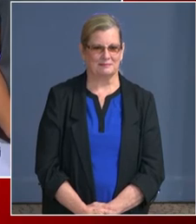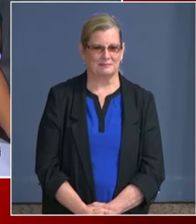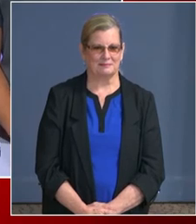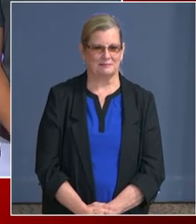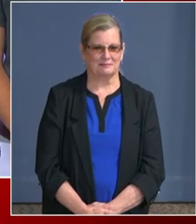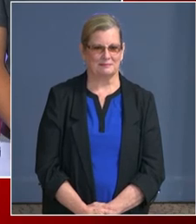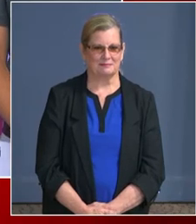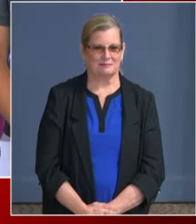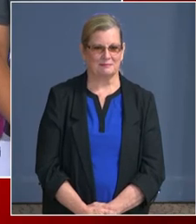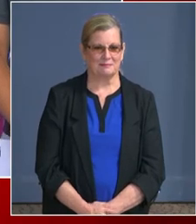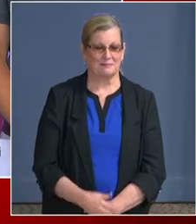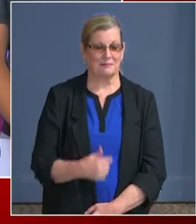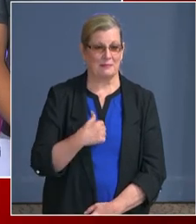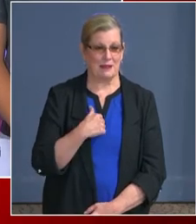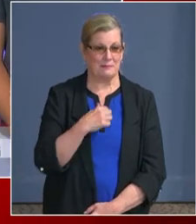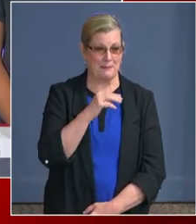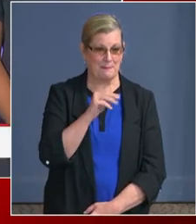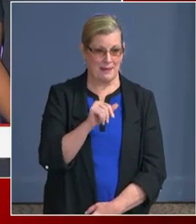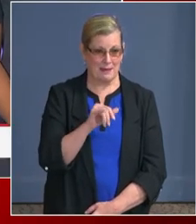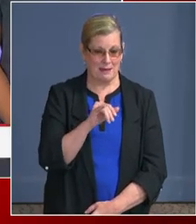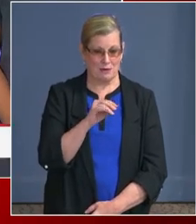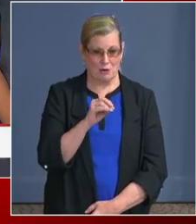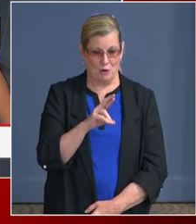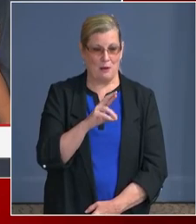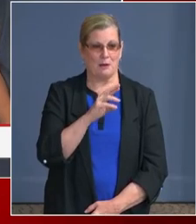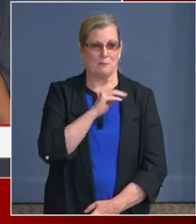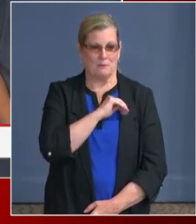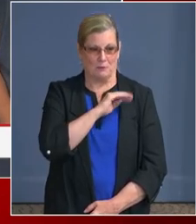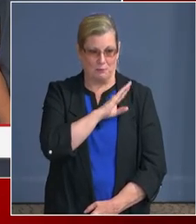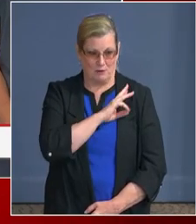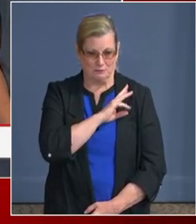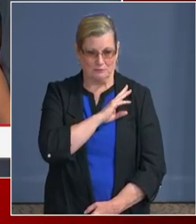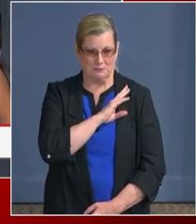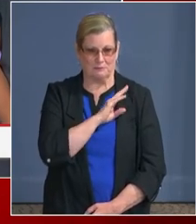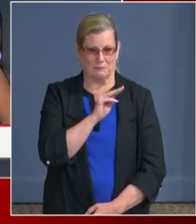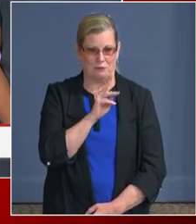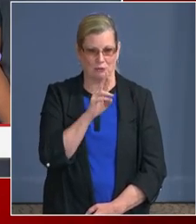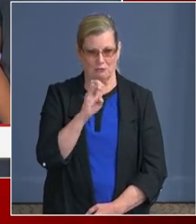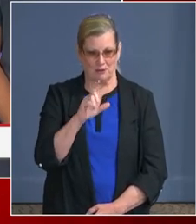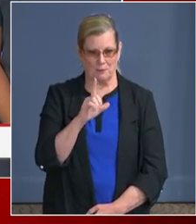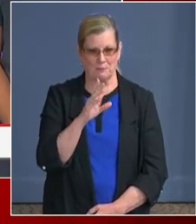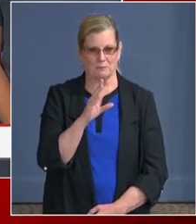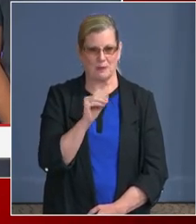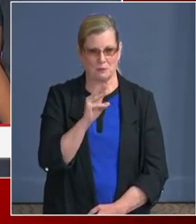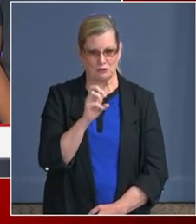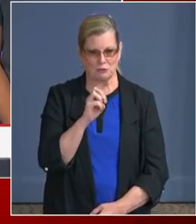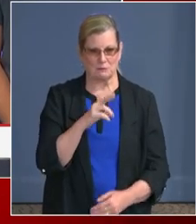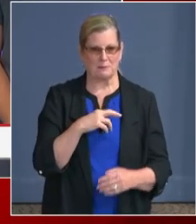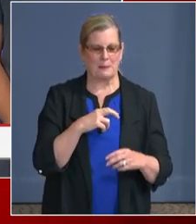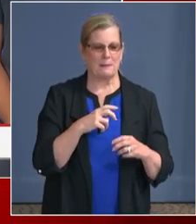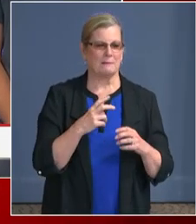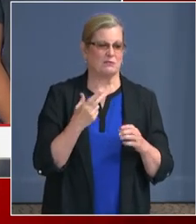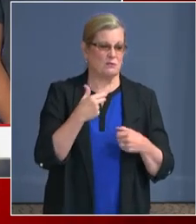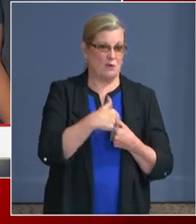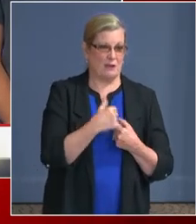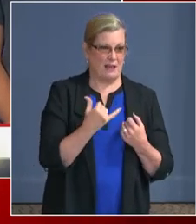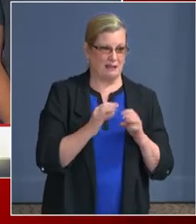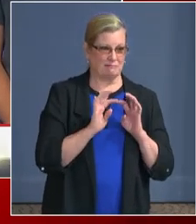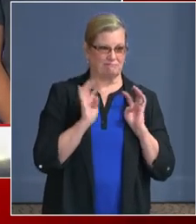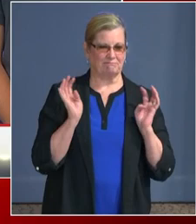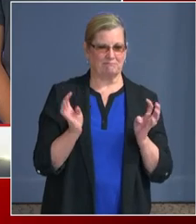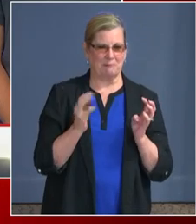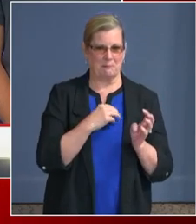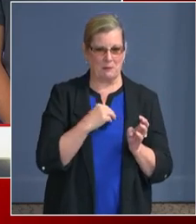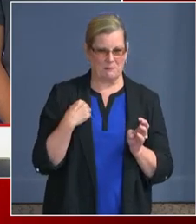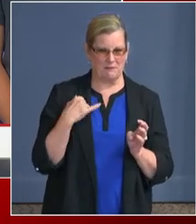I'm Muriel Bowser. I'm the mayor of Washington, D.C. I'm joined by members of my cabinet to provide a situational